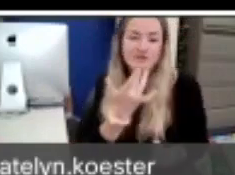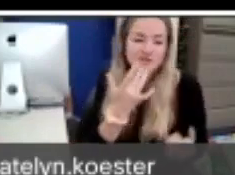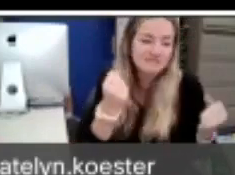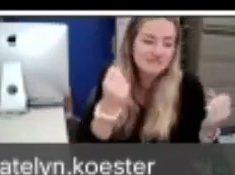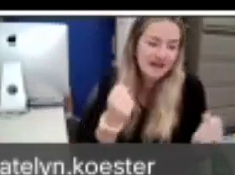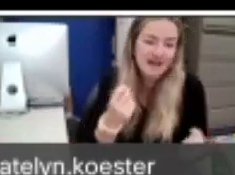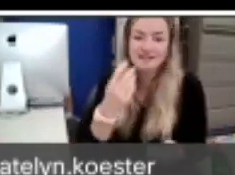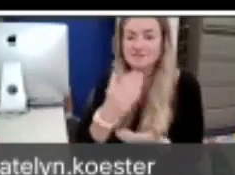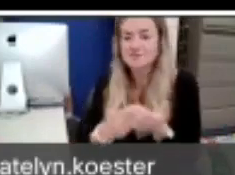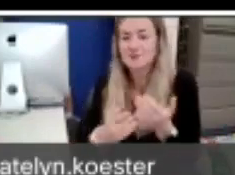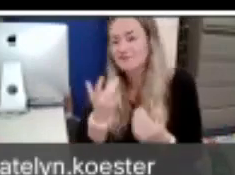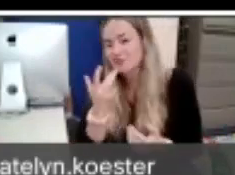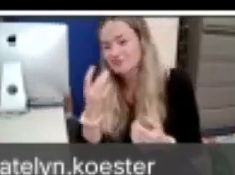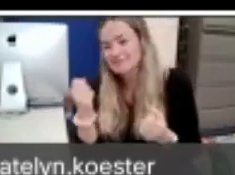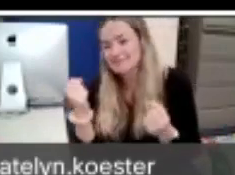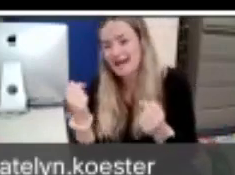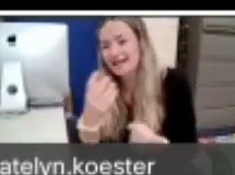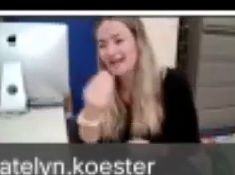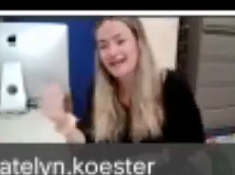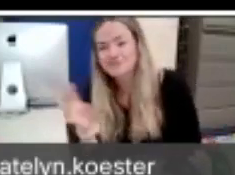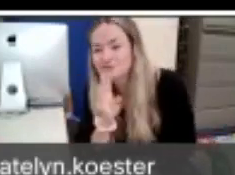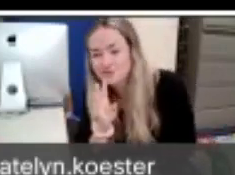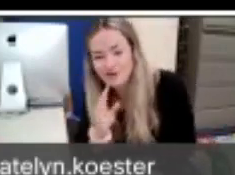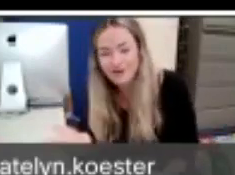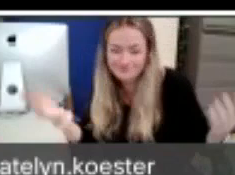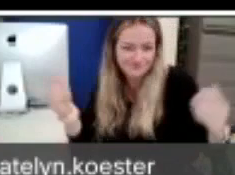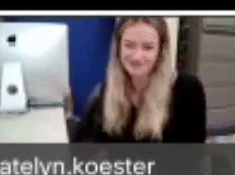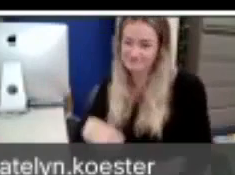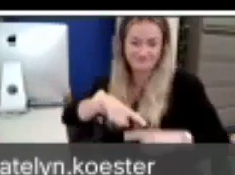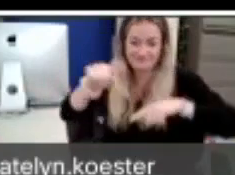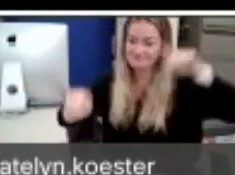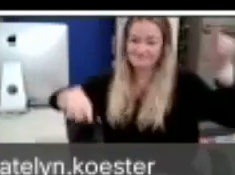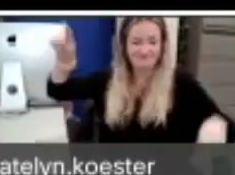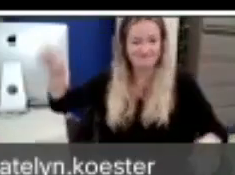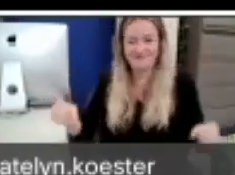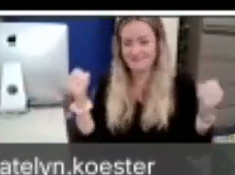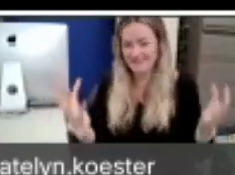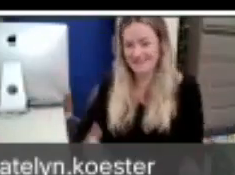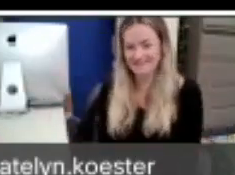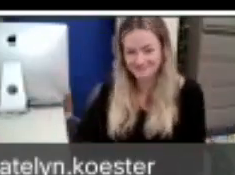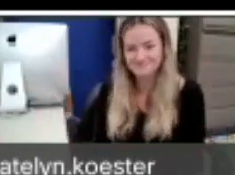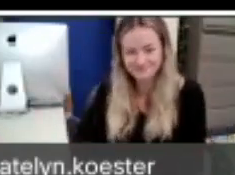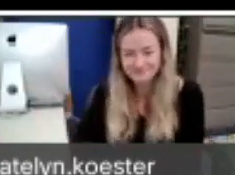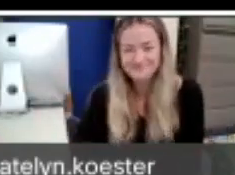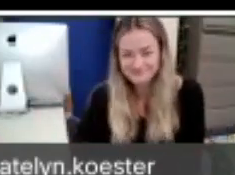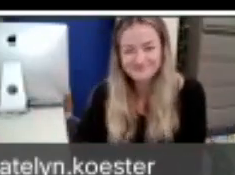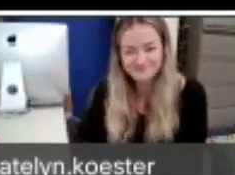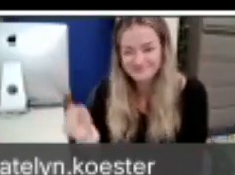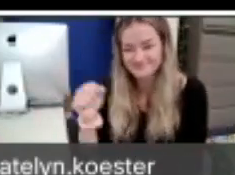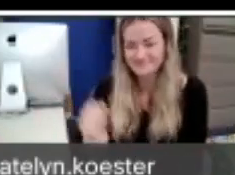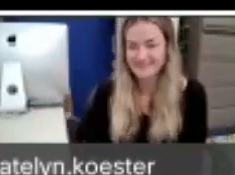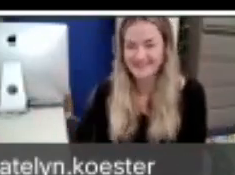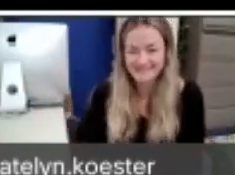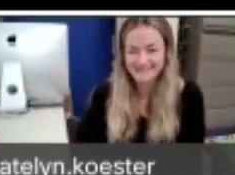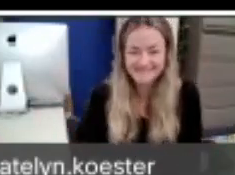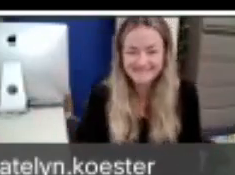talk, some don't. Some prefer just to sign. Some prefer to sign and speak. There's a